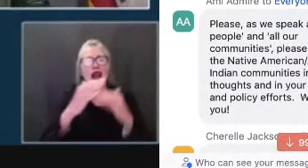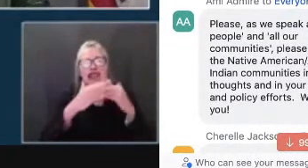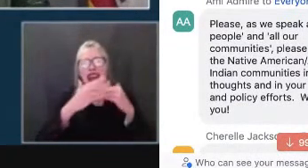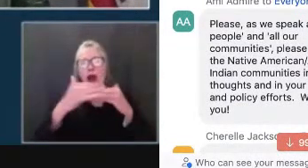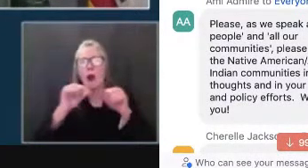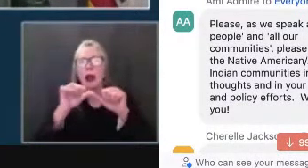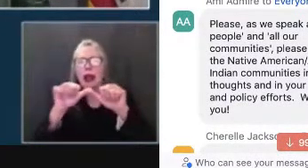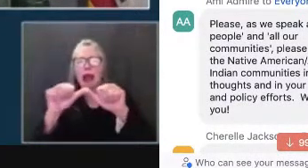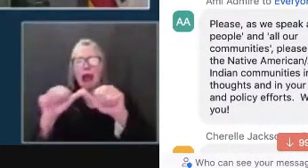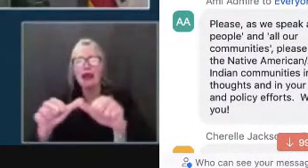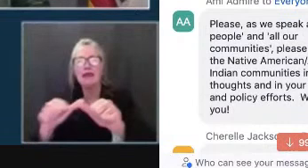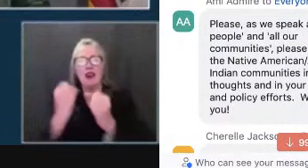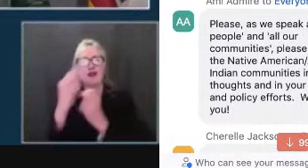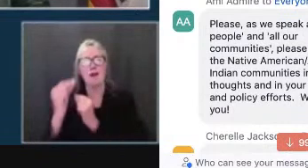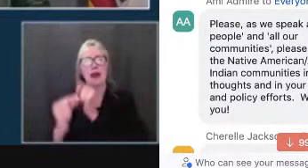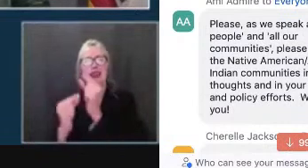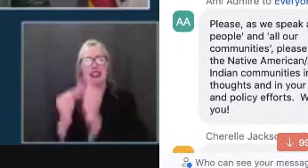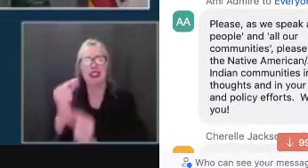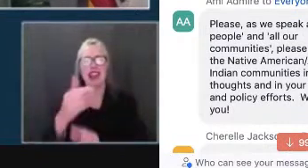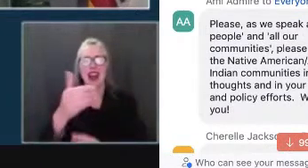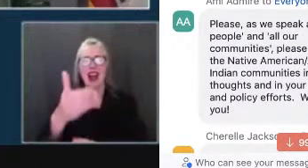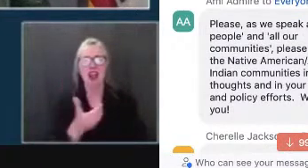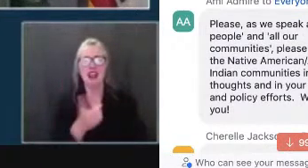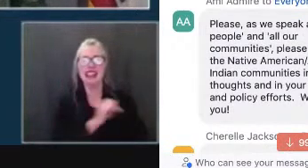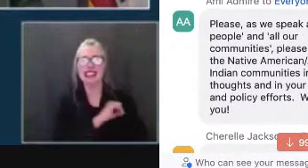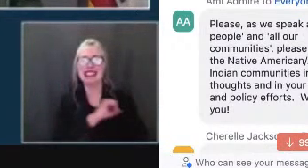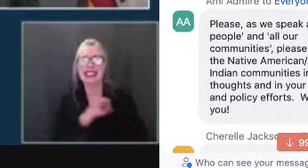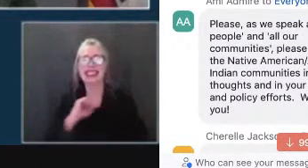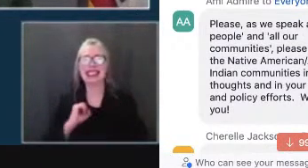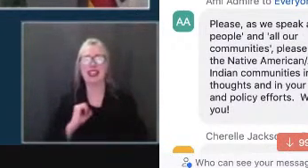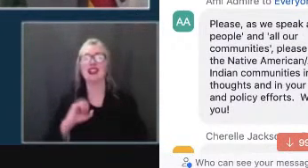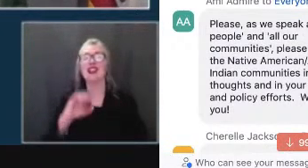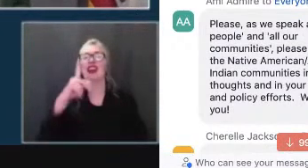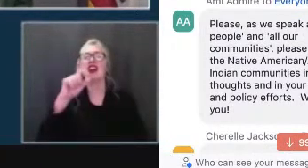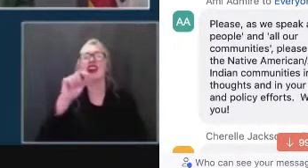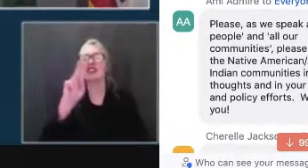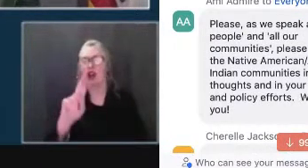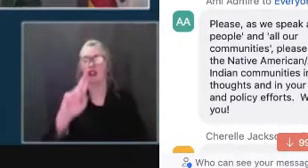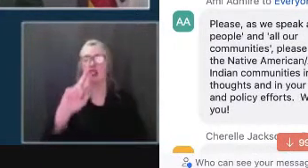honored to welcome State Senator Dr. Richard Pan.